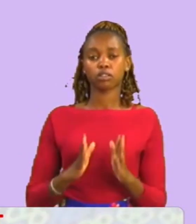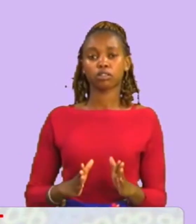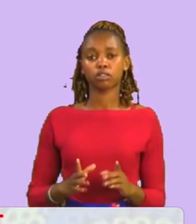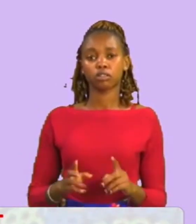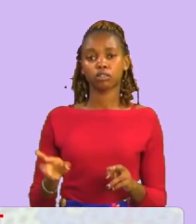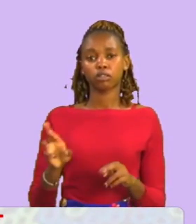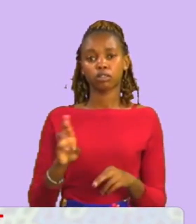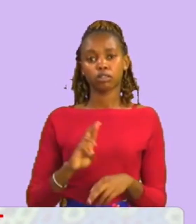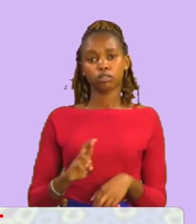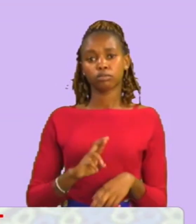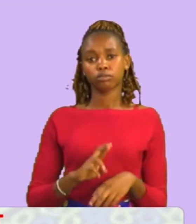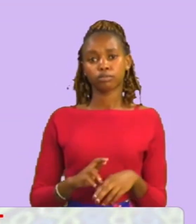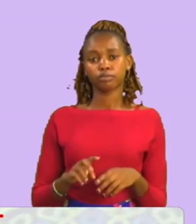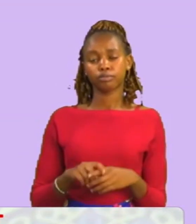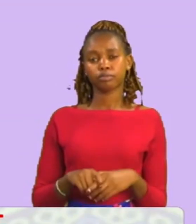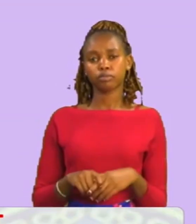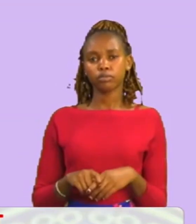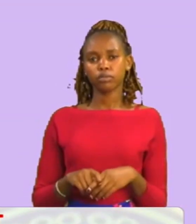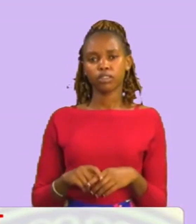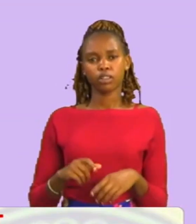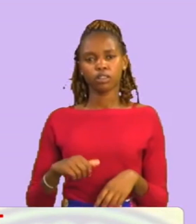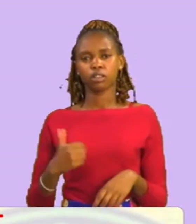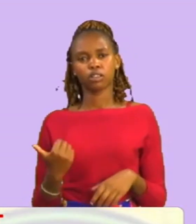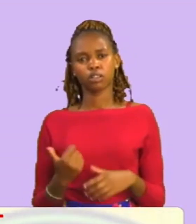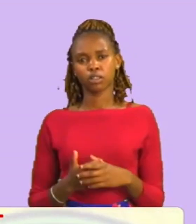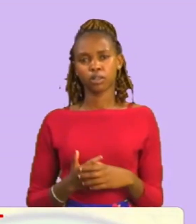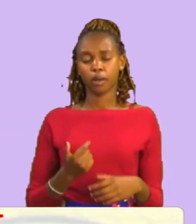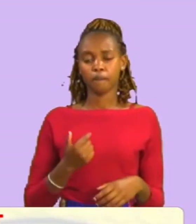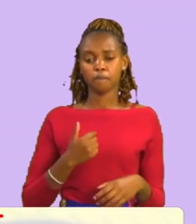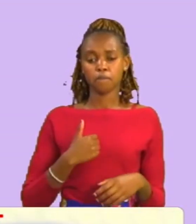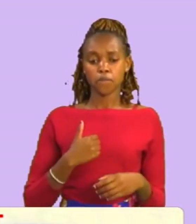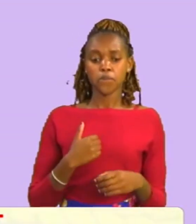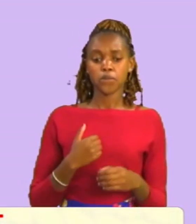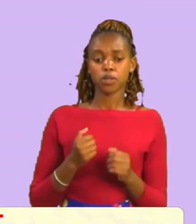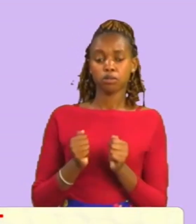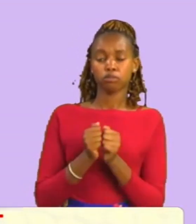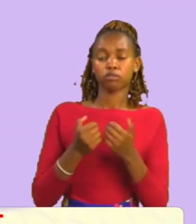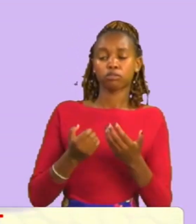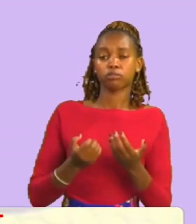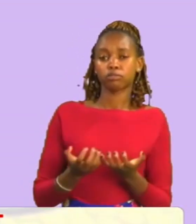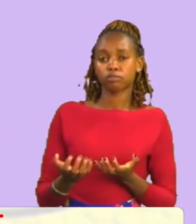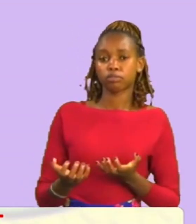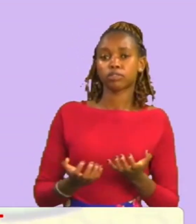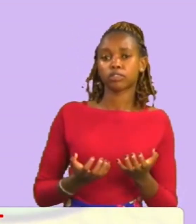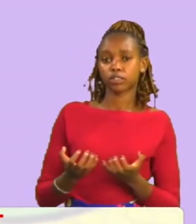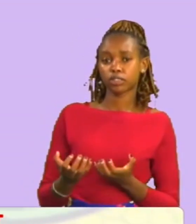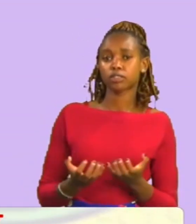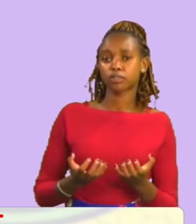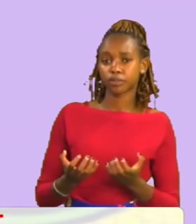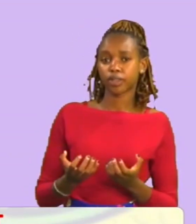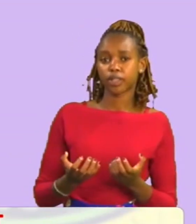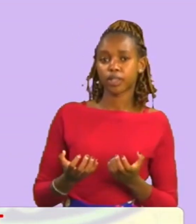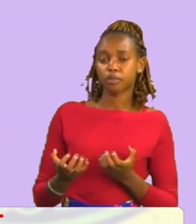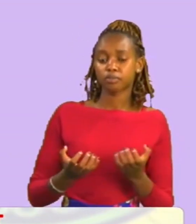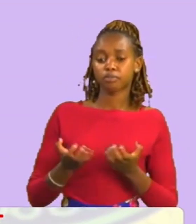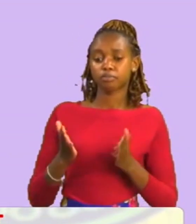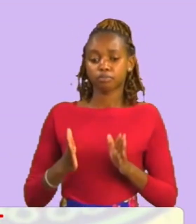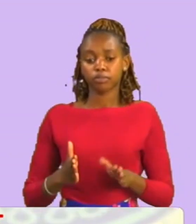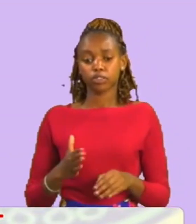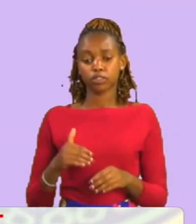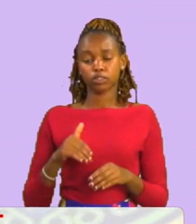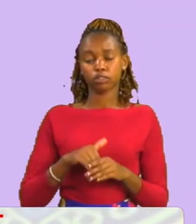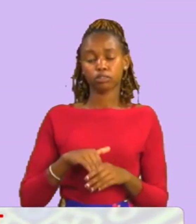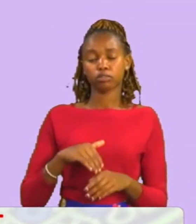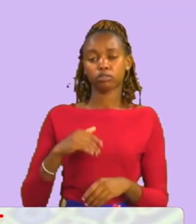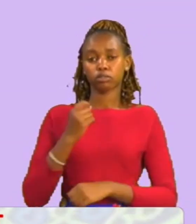sure you are connected to kupea purpose. Mingine yako tu like mimi na biashara walai. Wewe ndio umekuwa the business person in school. Hiyo